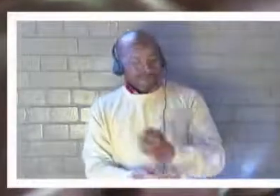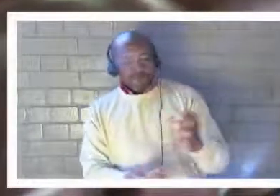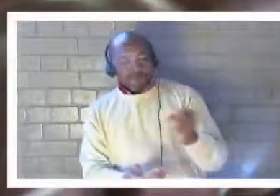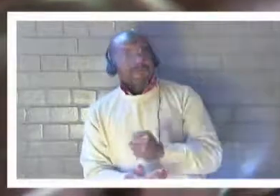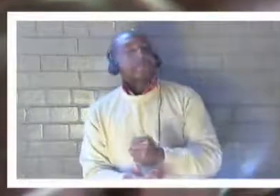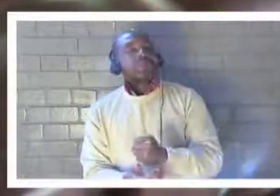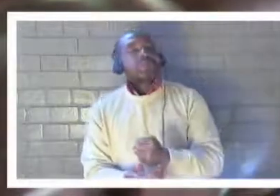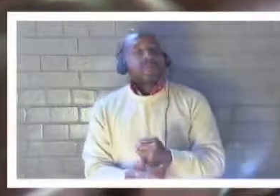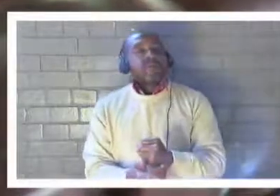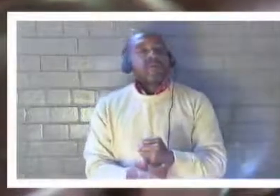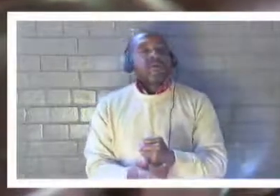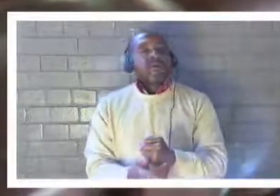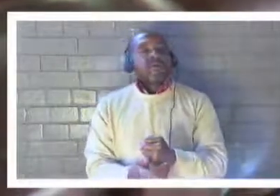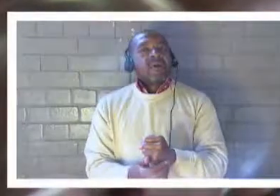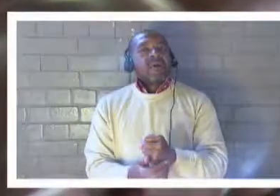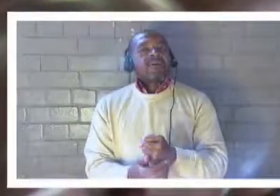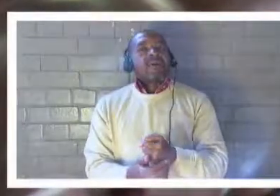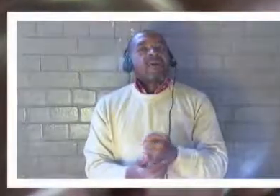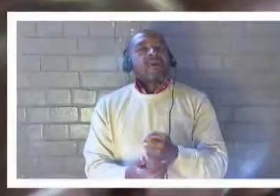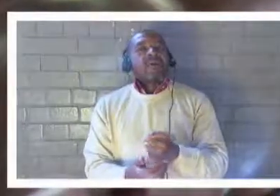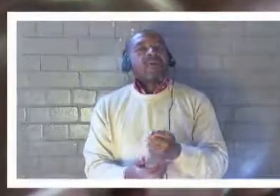that expensive compared to